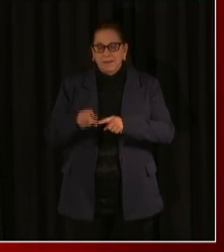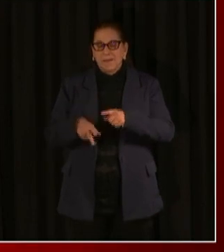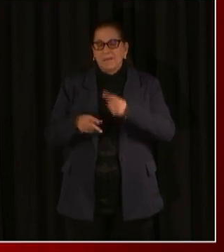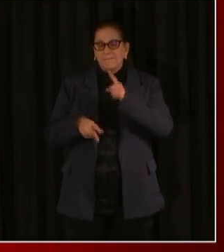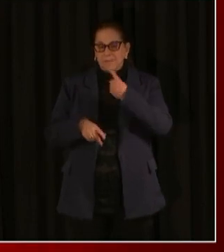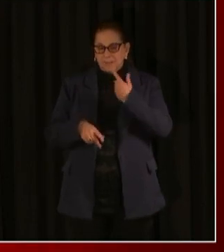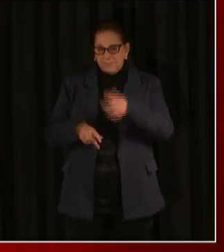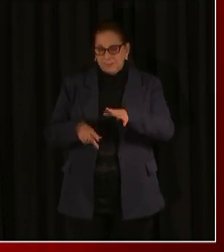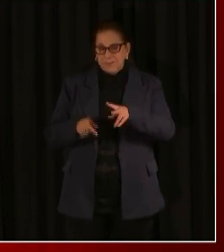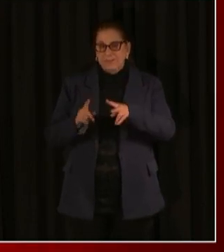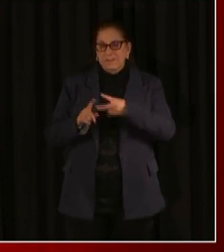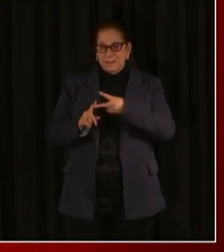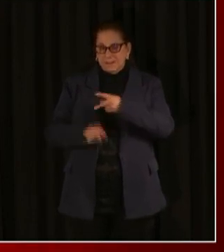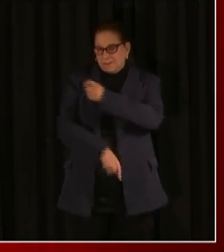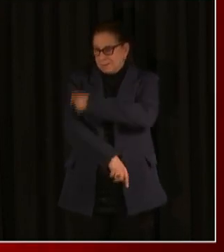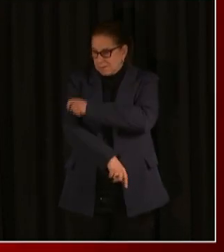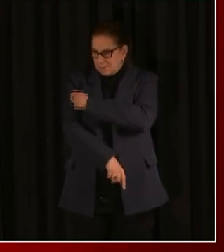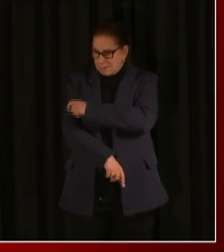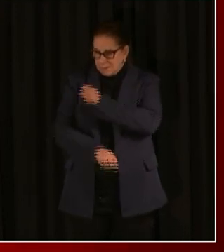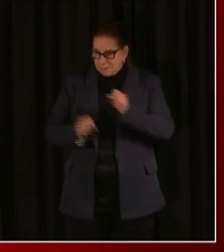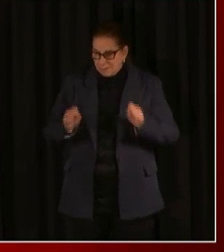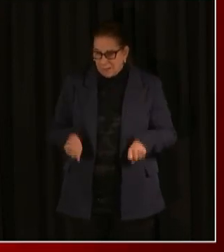state.